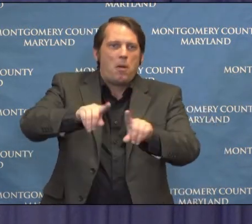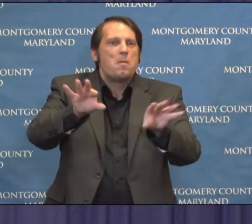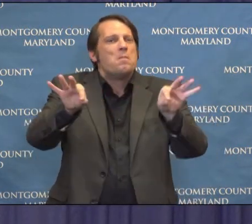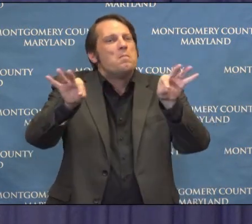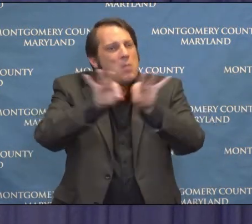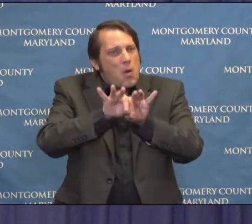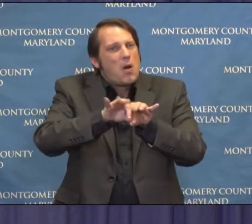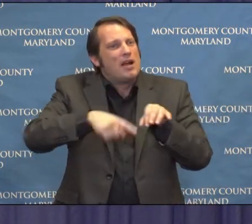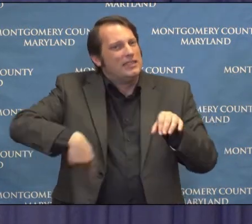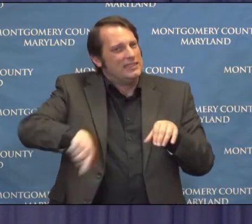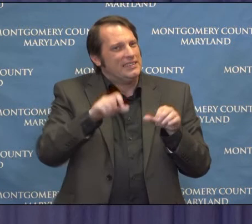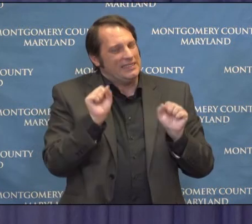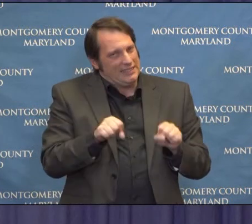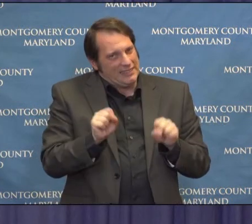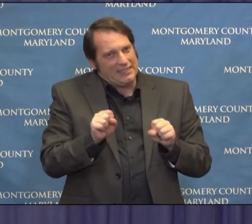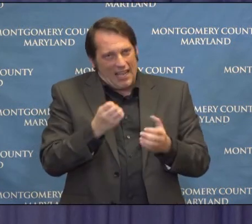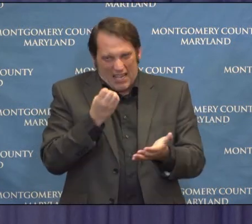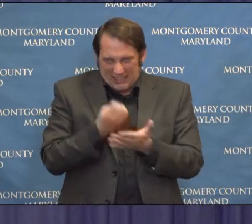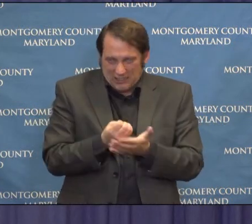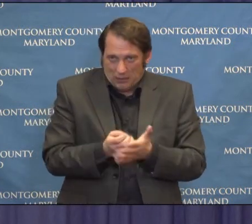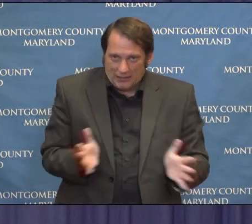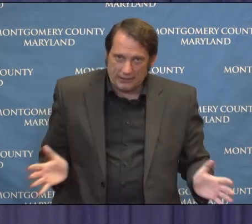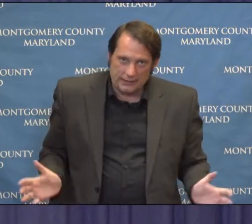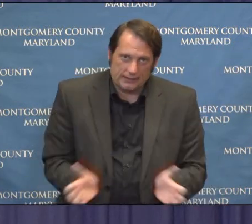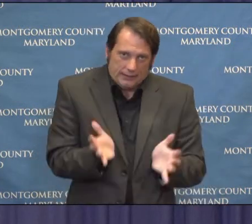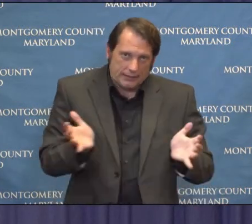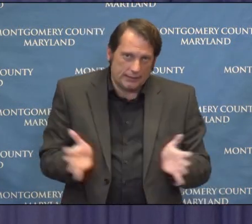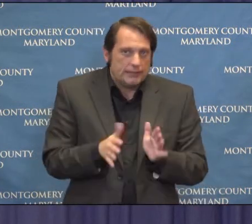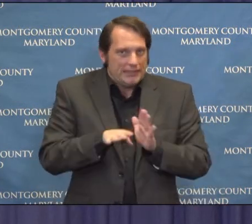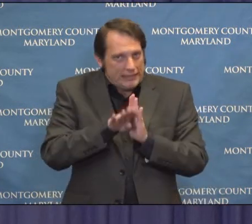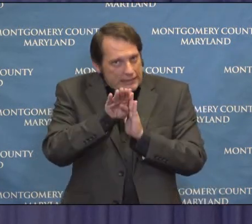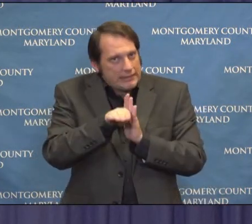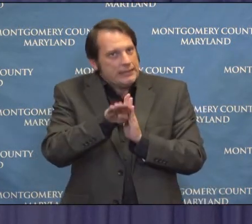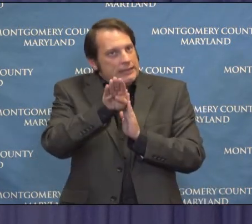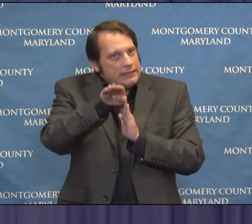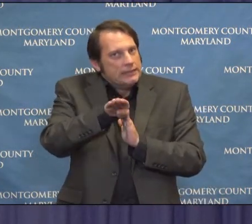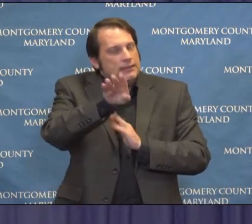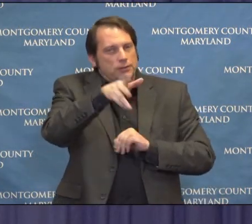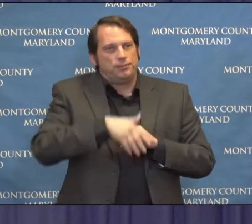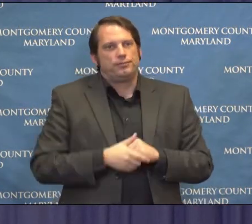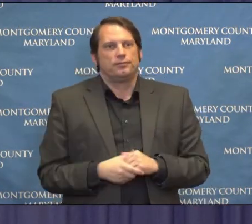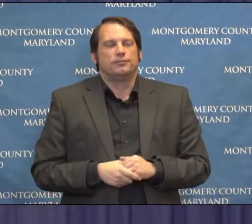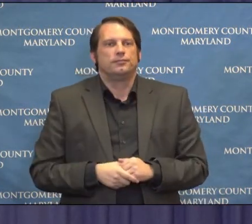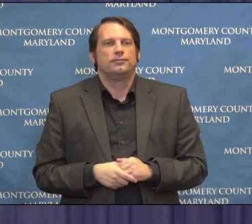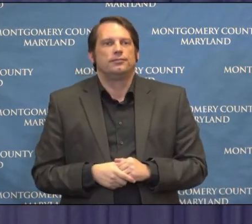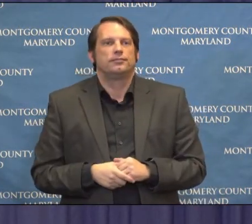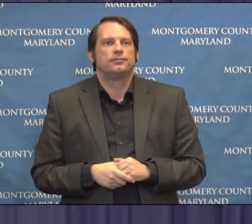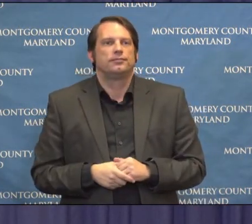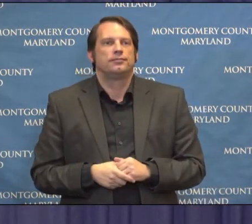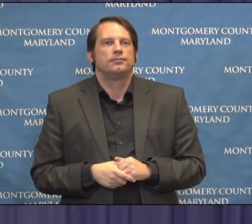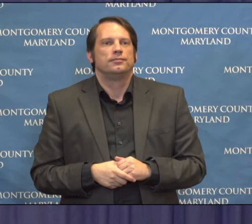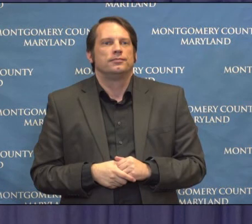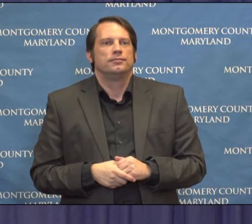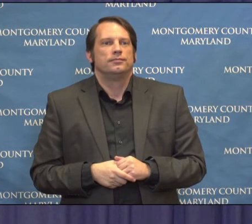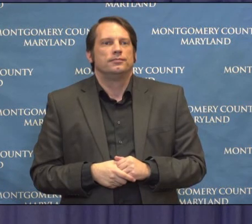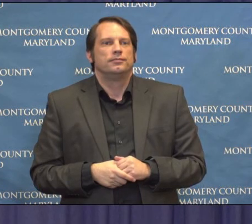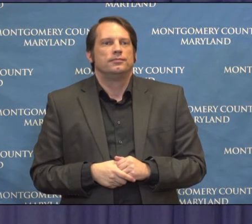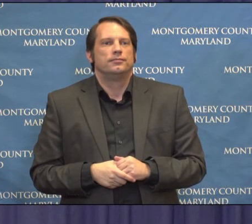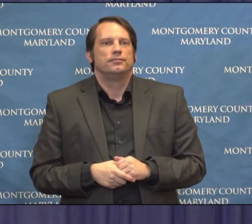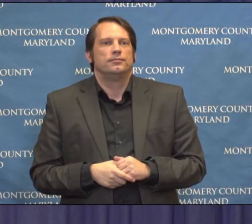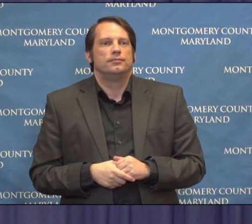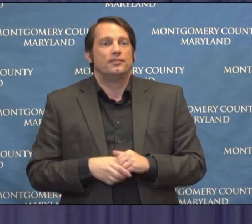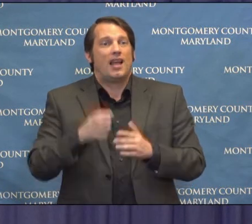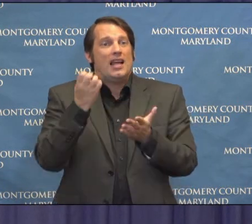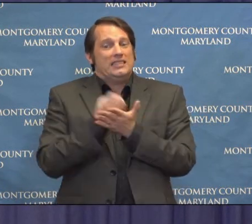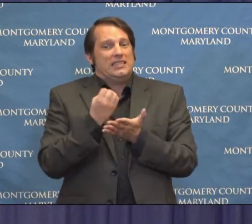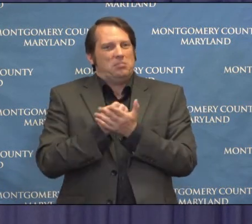that's, I think the cost of the virus may be dwarfed by the cost of dealing with the economic damage that's been done.